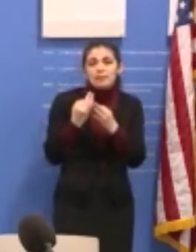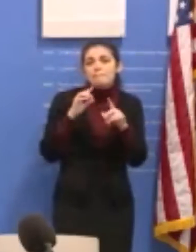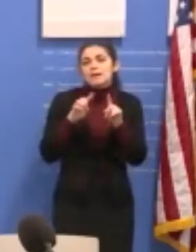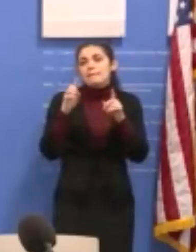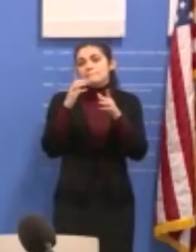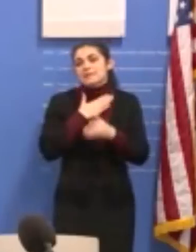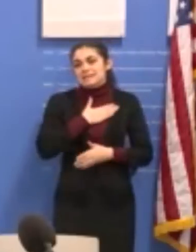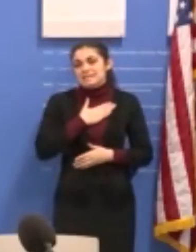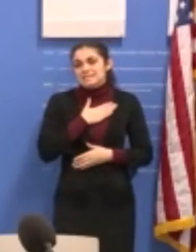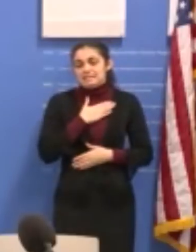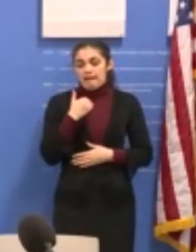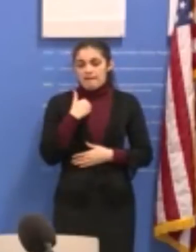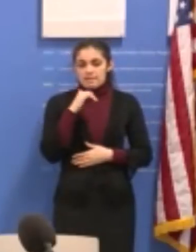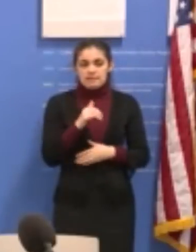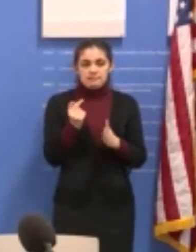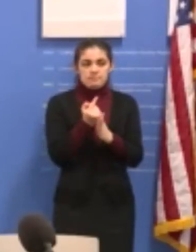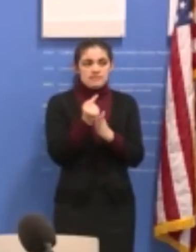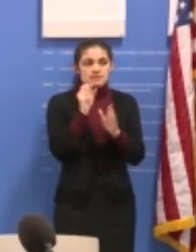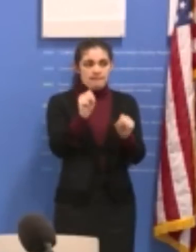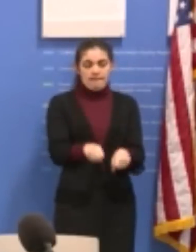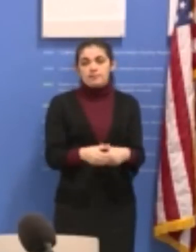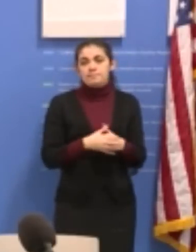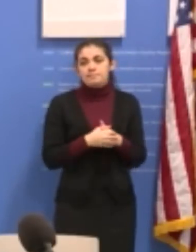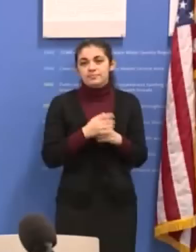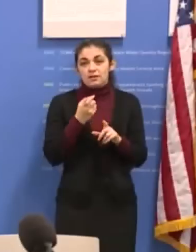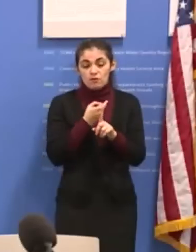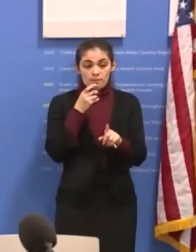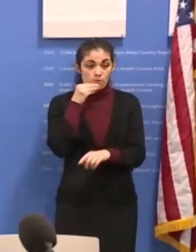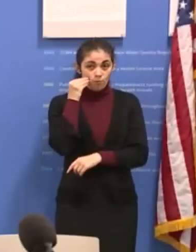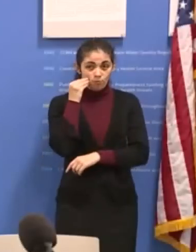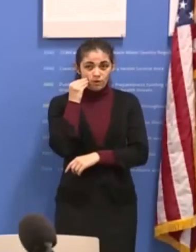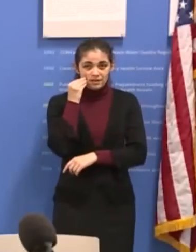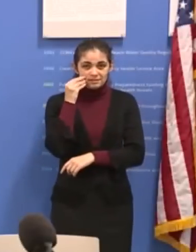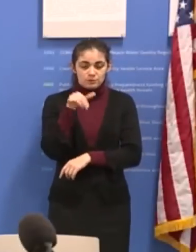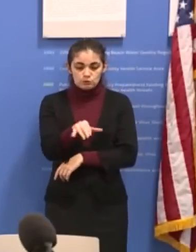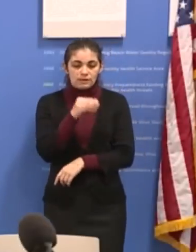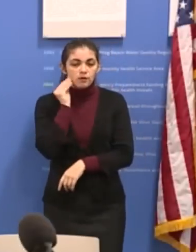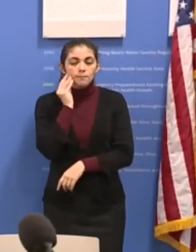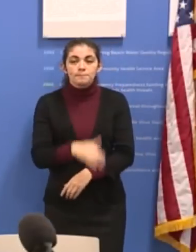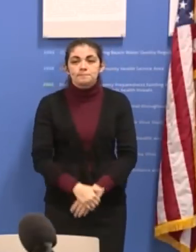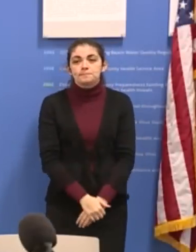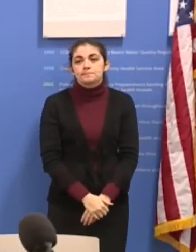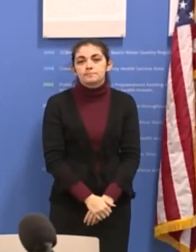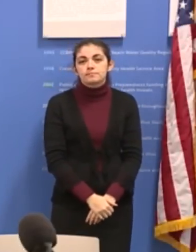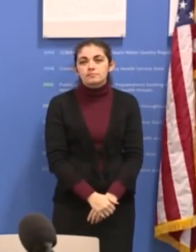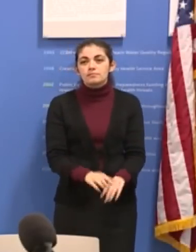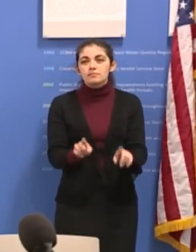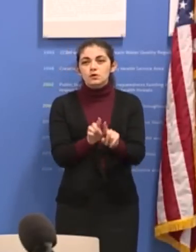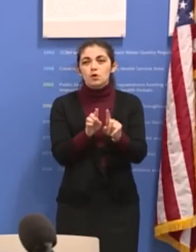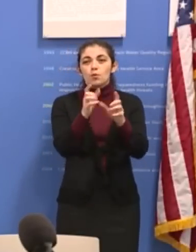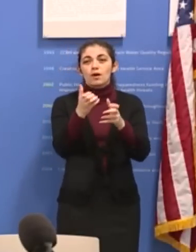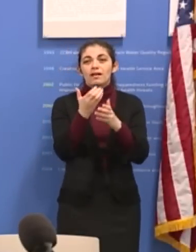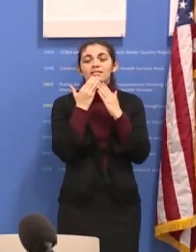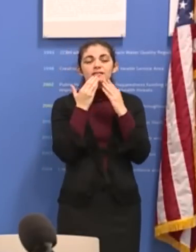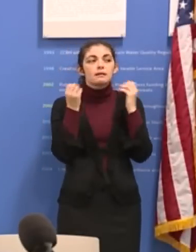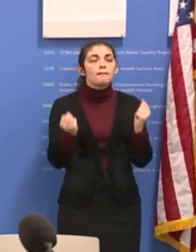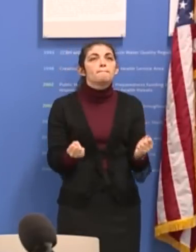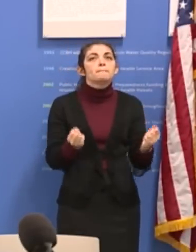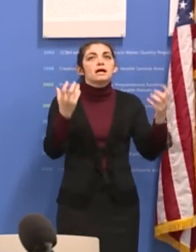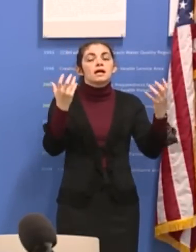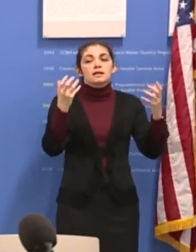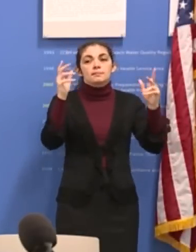please take that as something that you can do from home while you're staying home. I also want to thank the countless